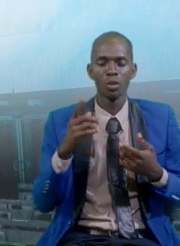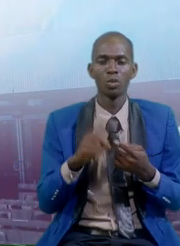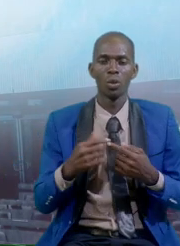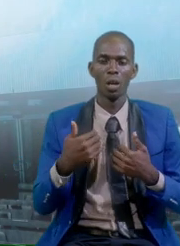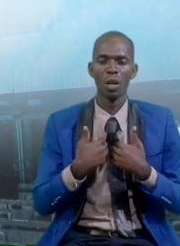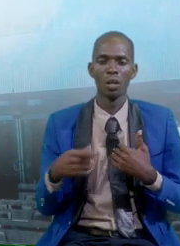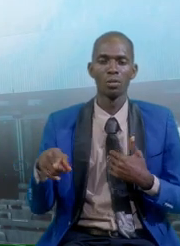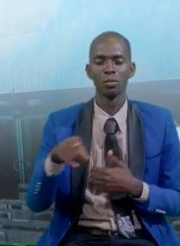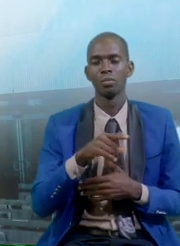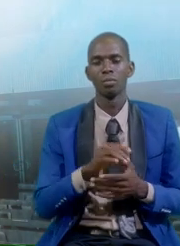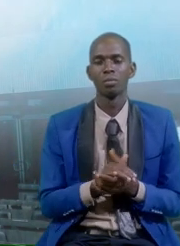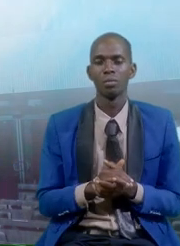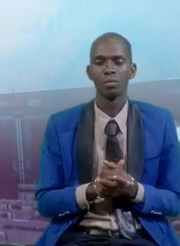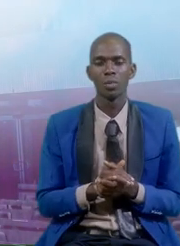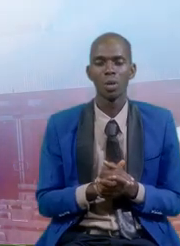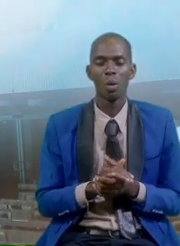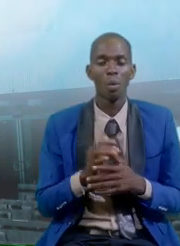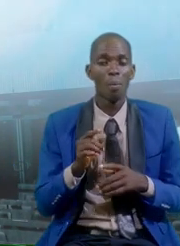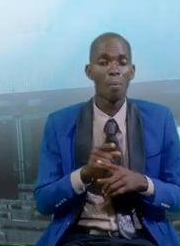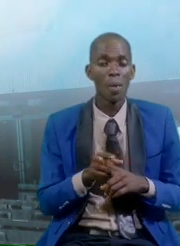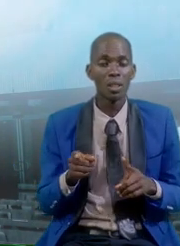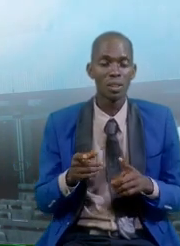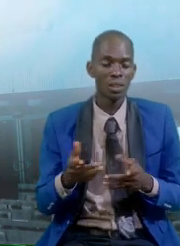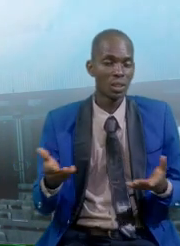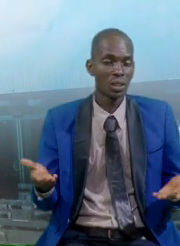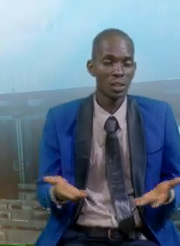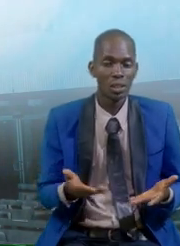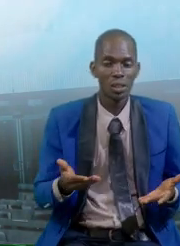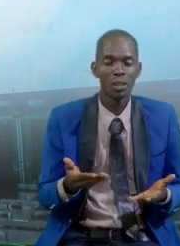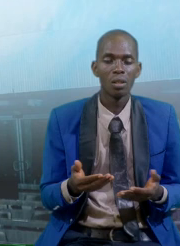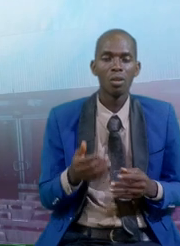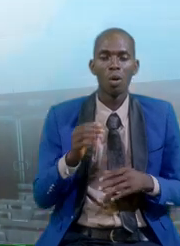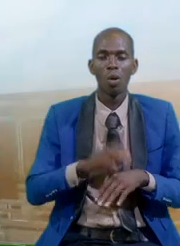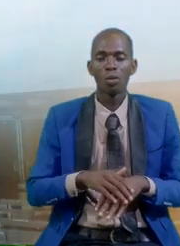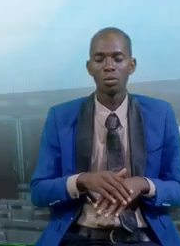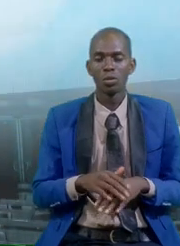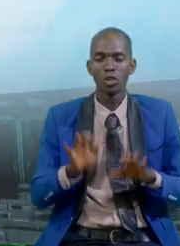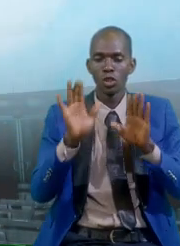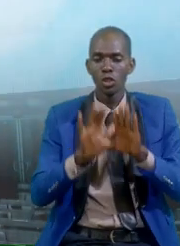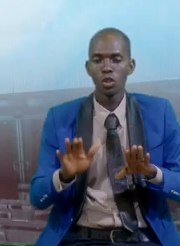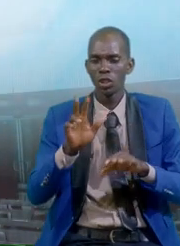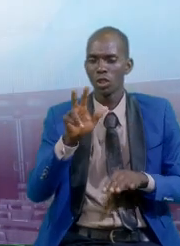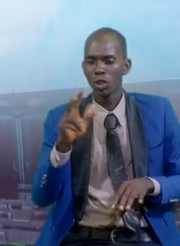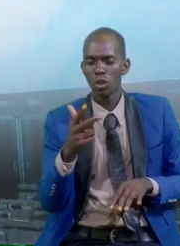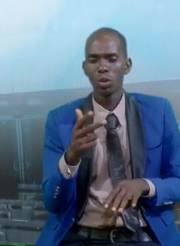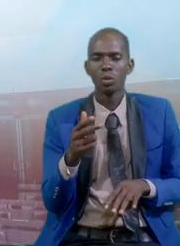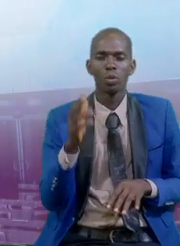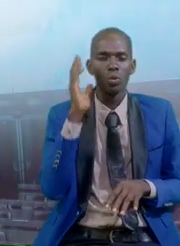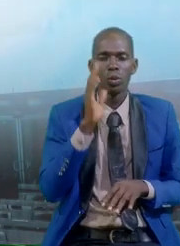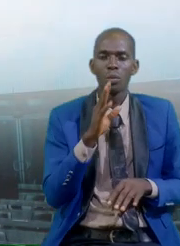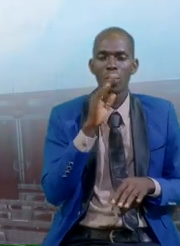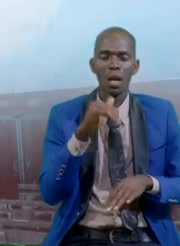But the Alpha Location Believers Banquet on Sunday, 3rd March, will be at DEEPERLIFE